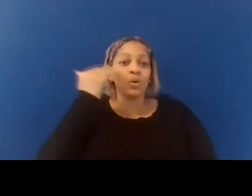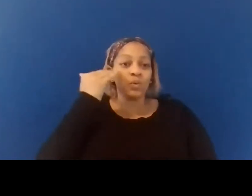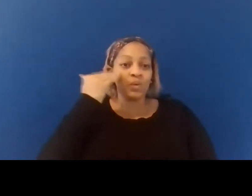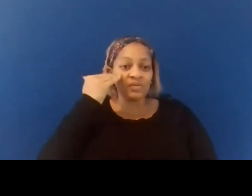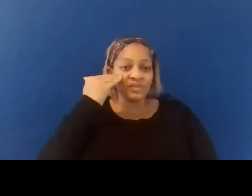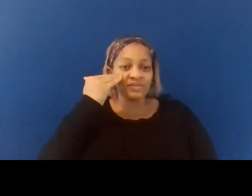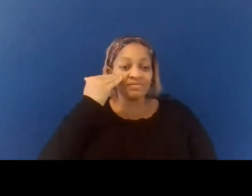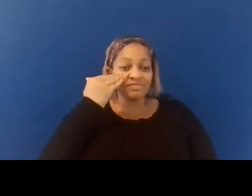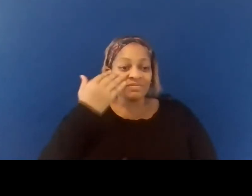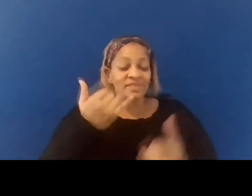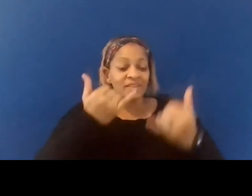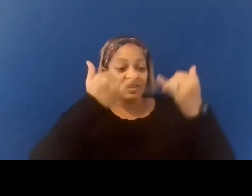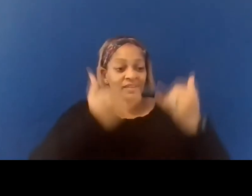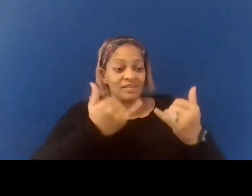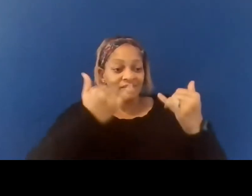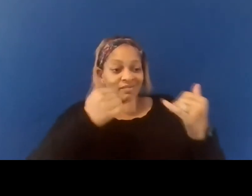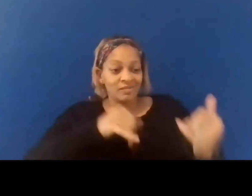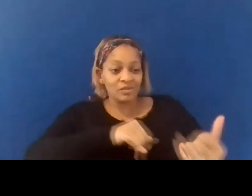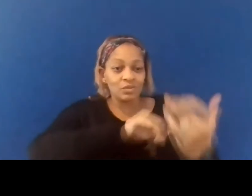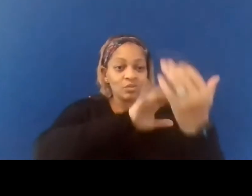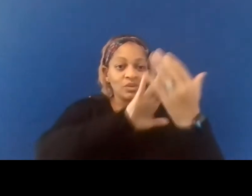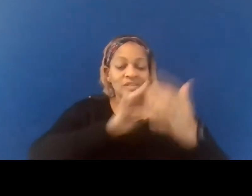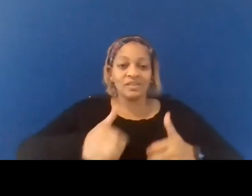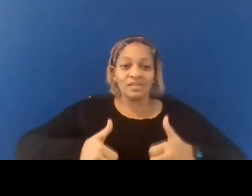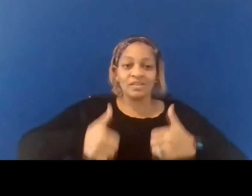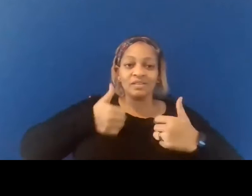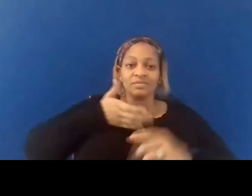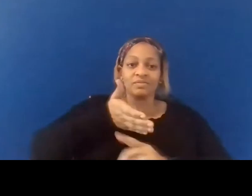very presence of the living God.